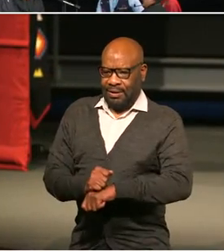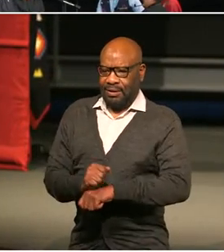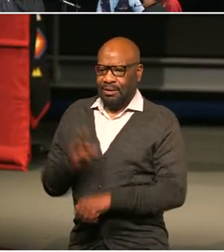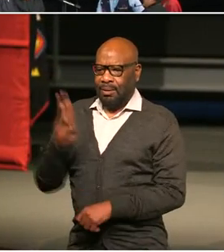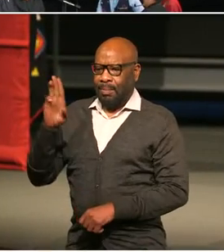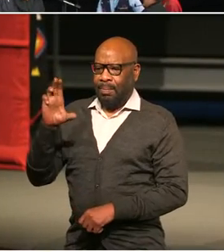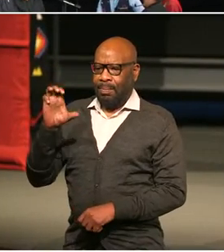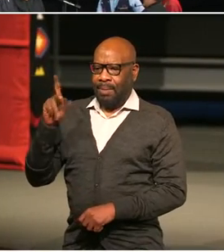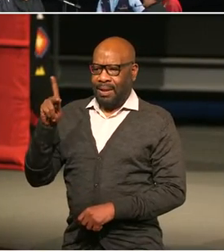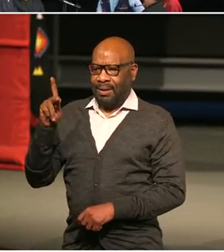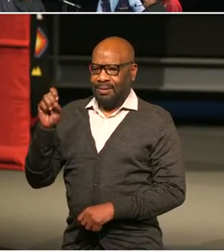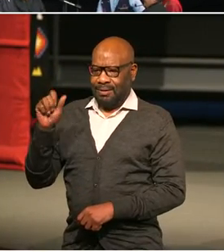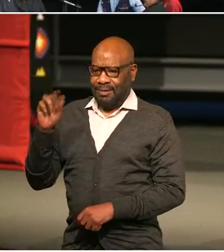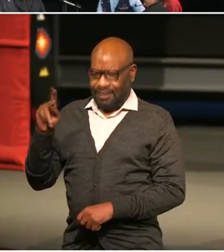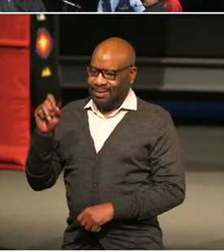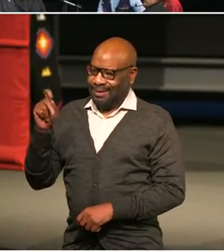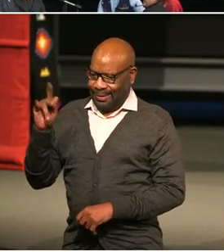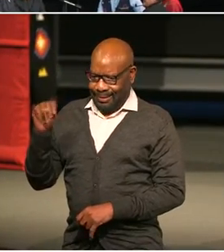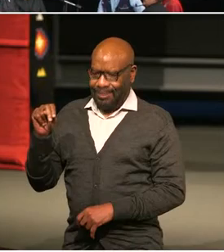from California.